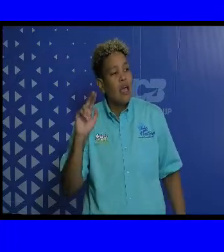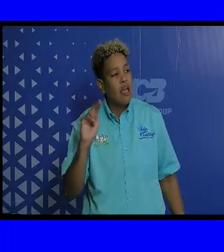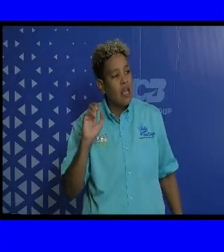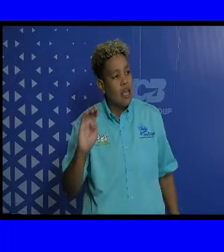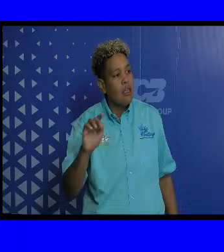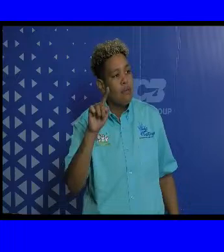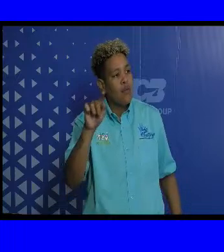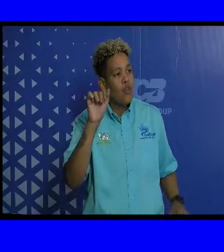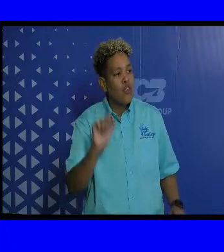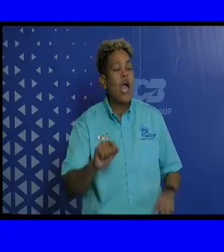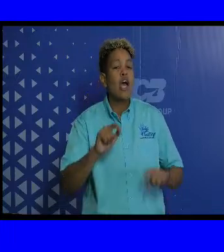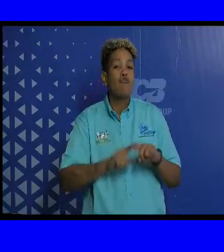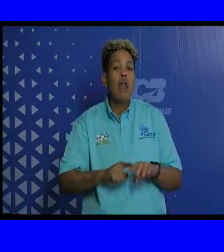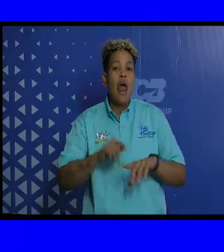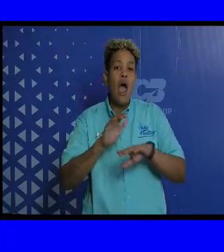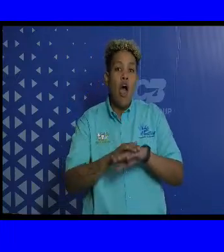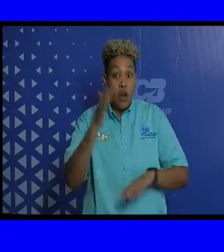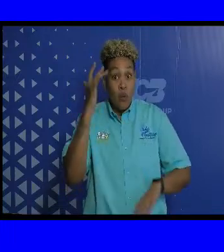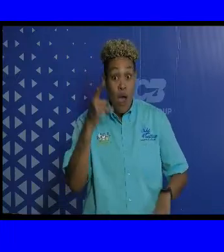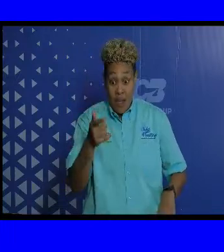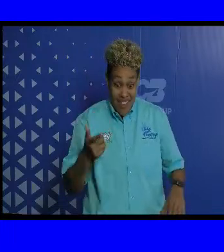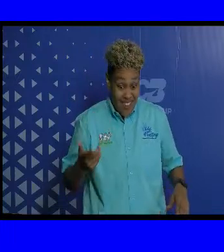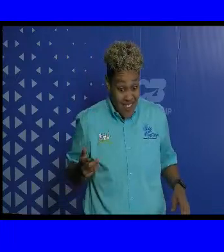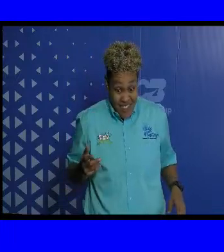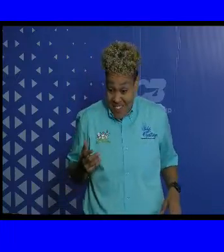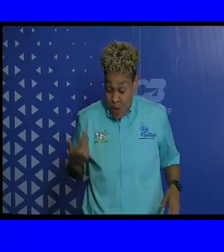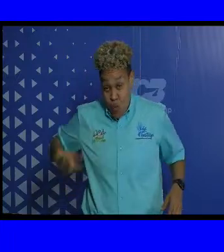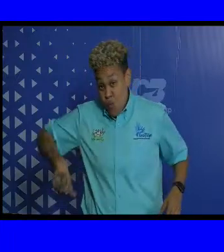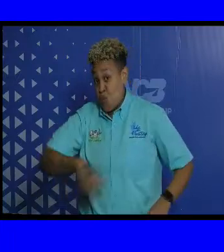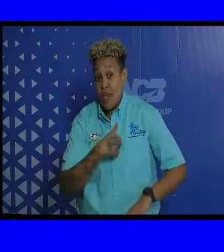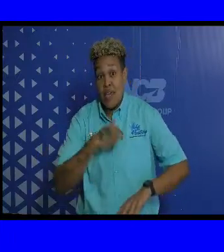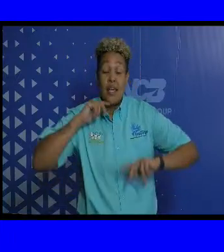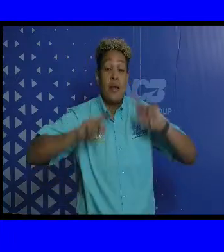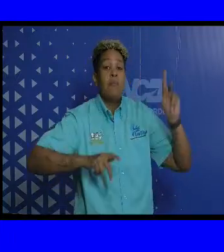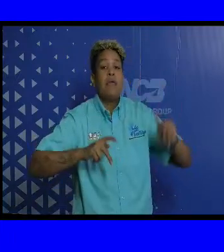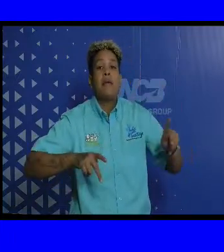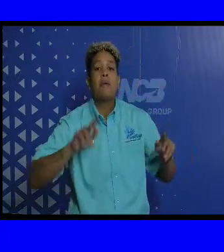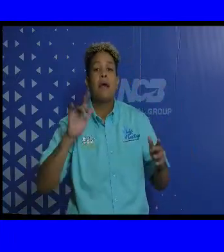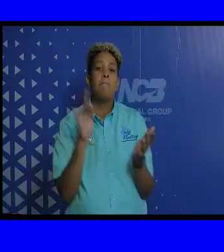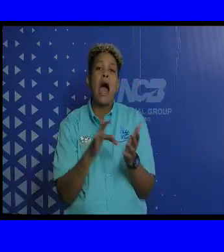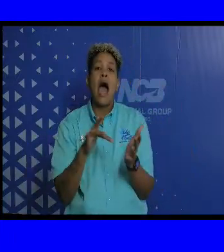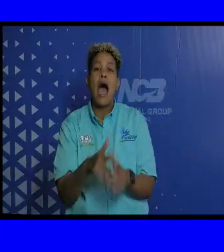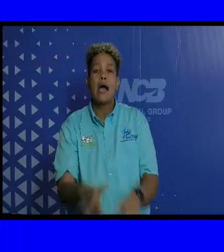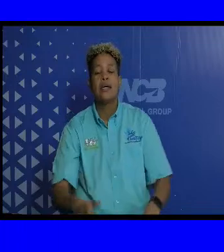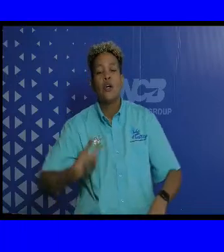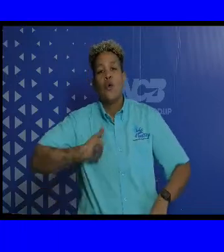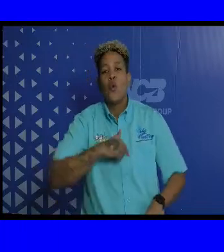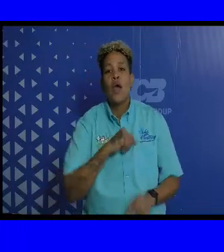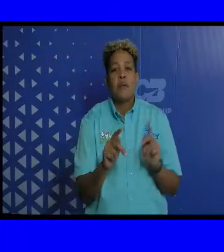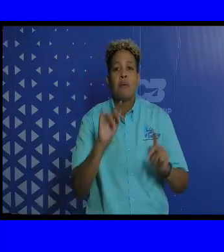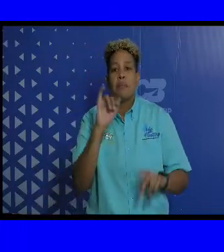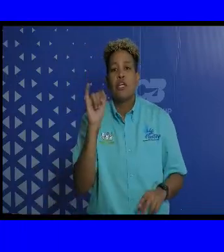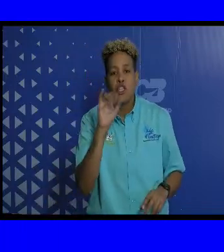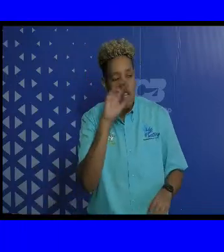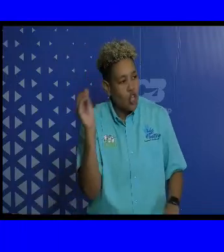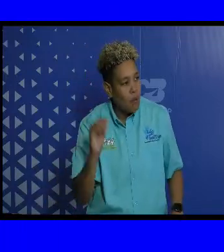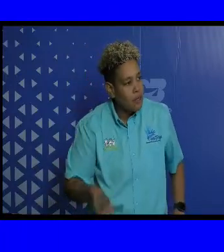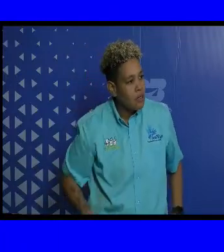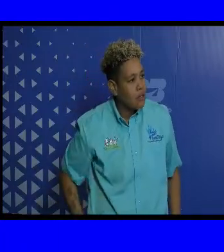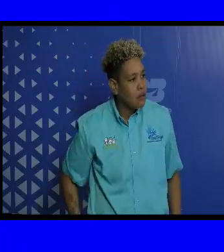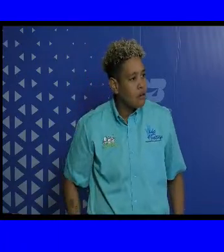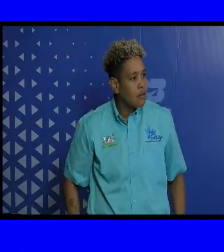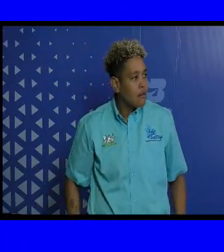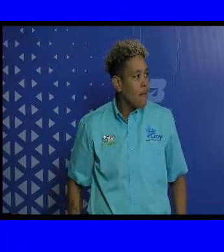NCB you can rely on. Because at the end of the day, we are the people's bank, we're the people's insurance company.